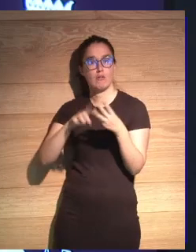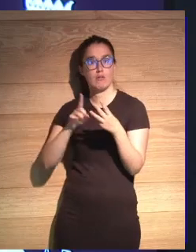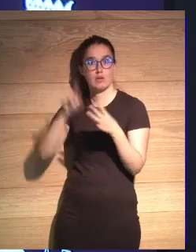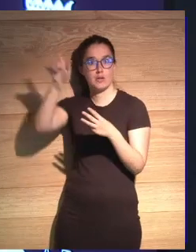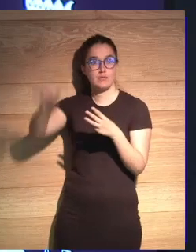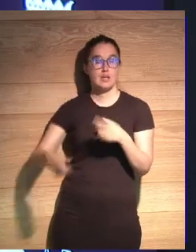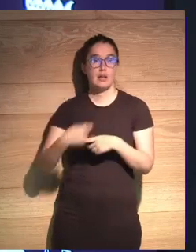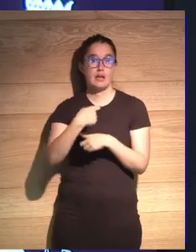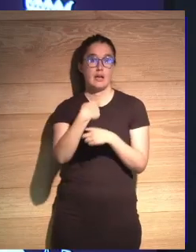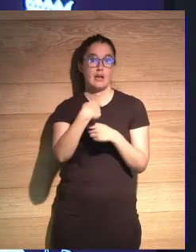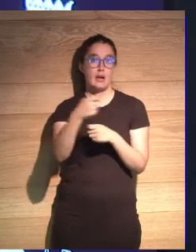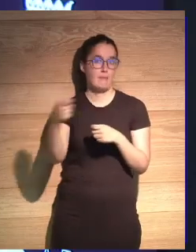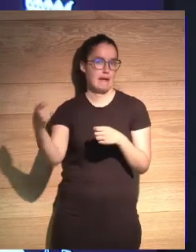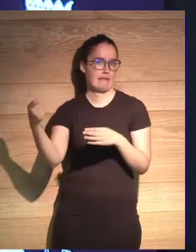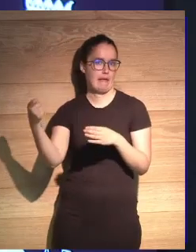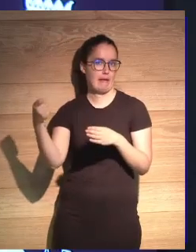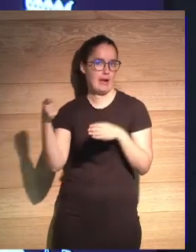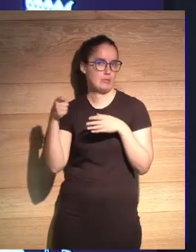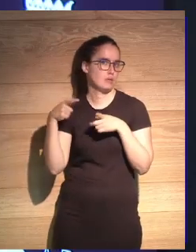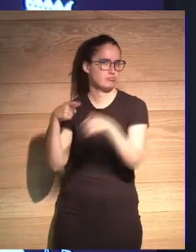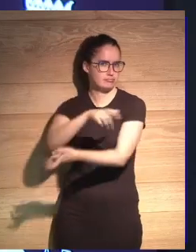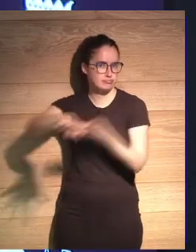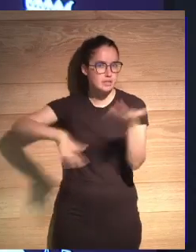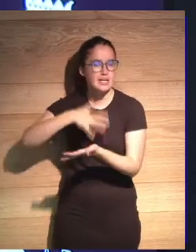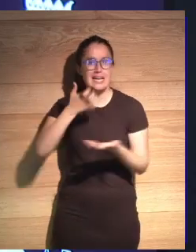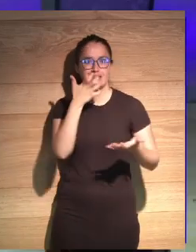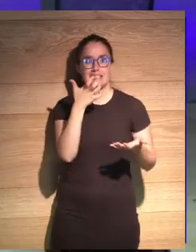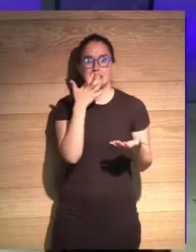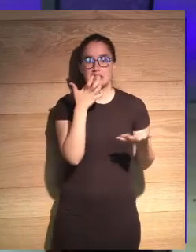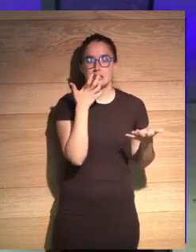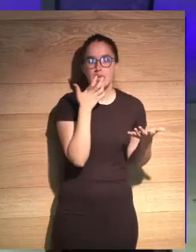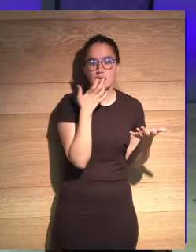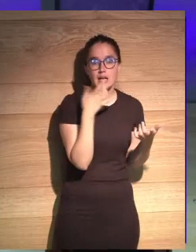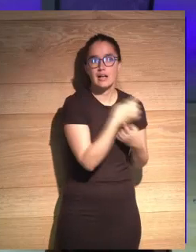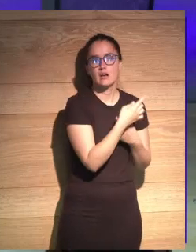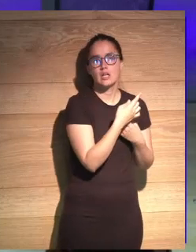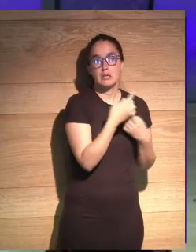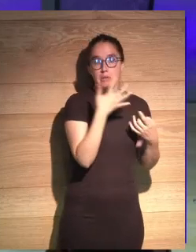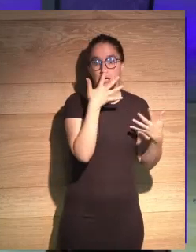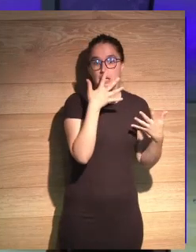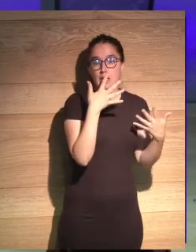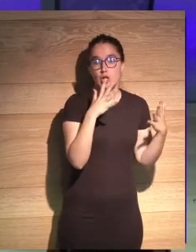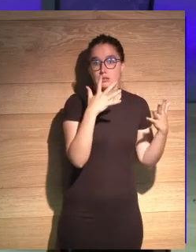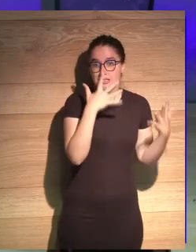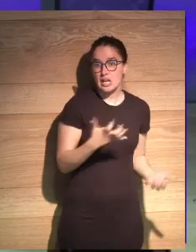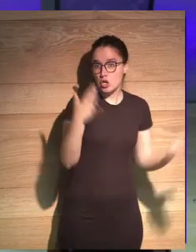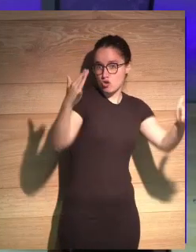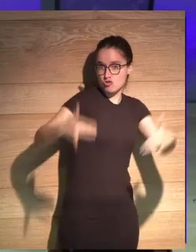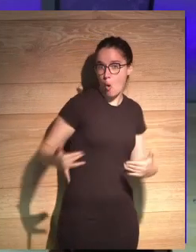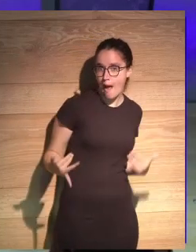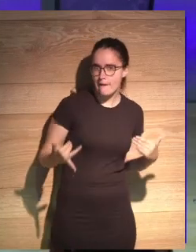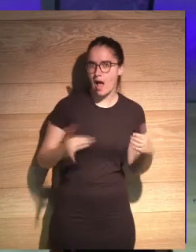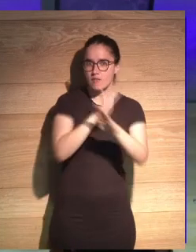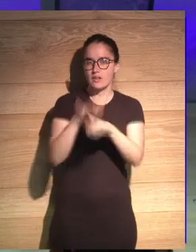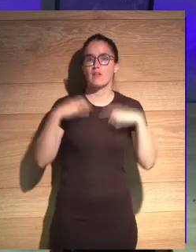can be the tank, a healer, and the violent guy. If no one